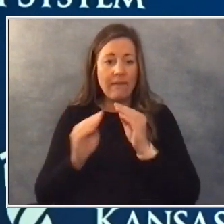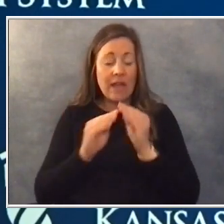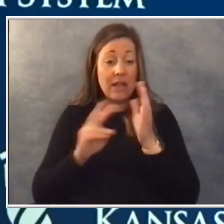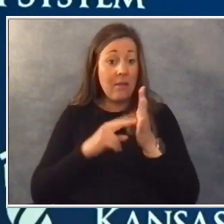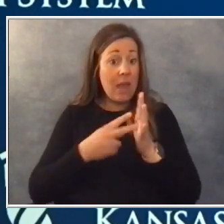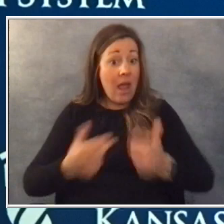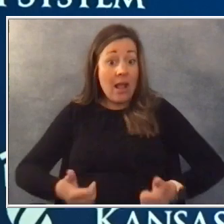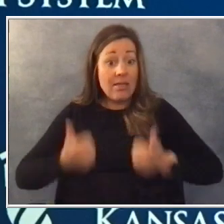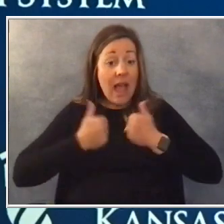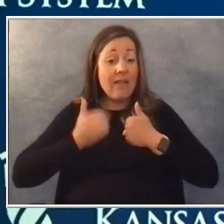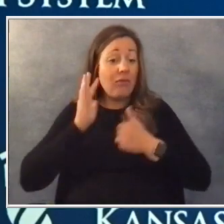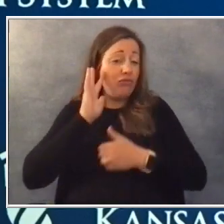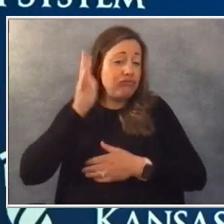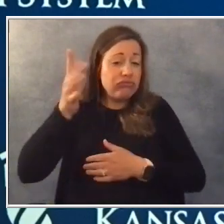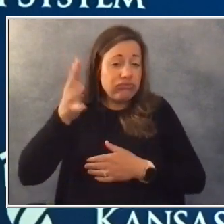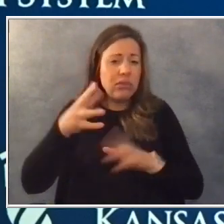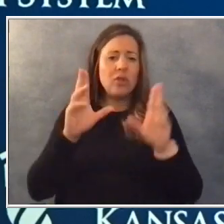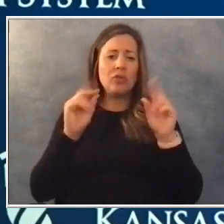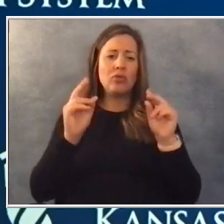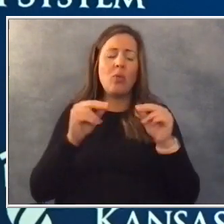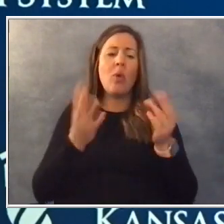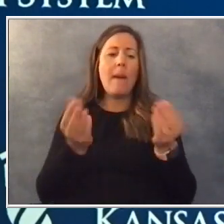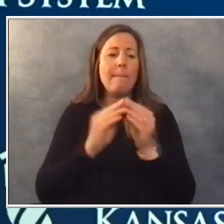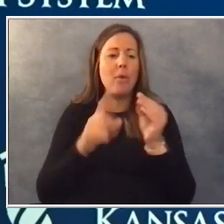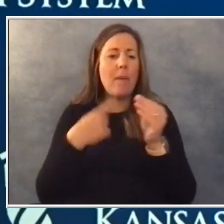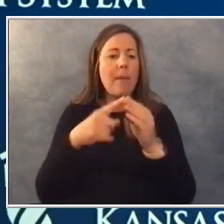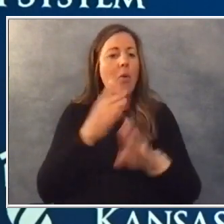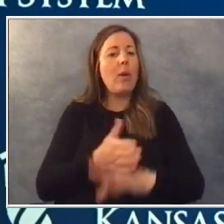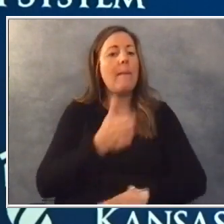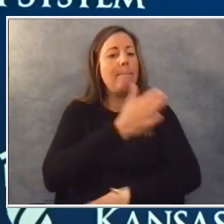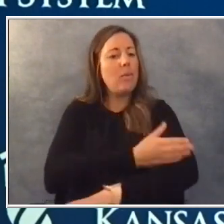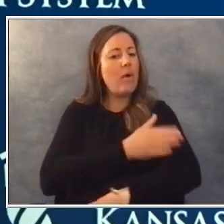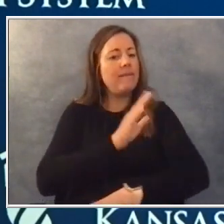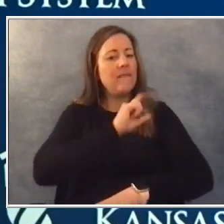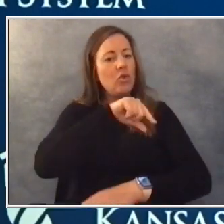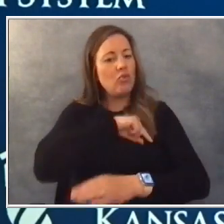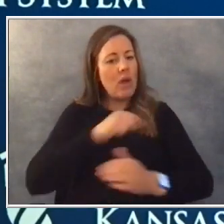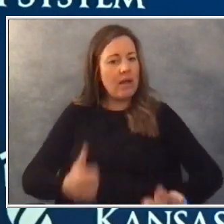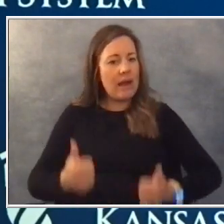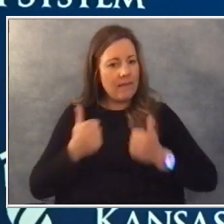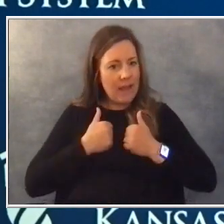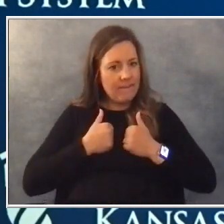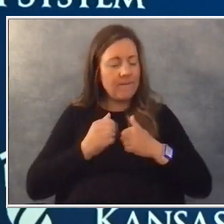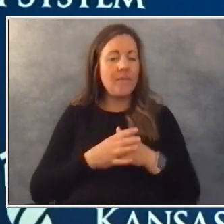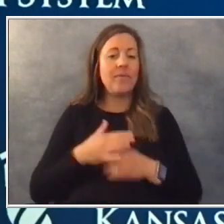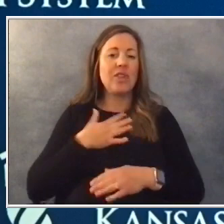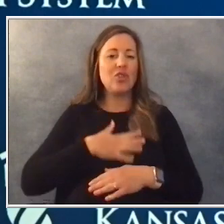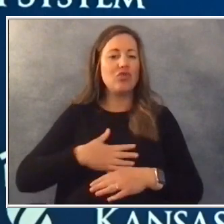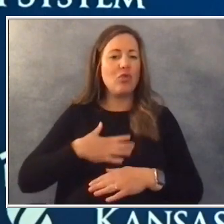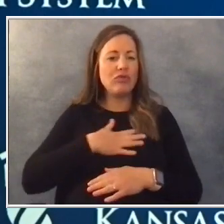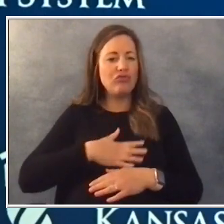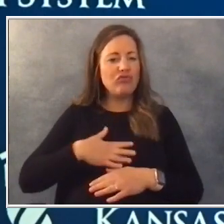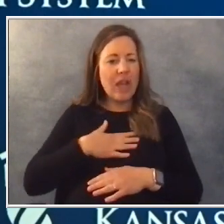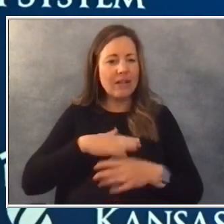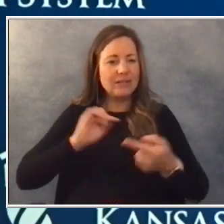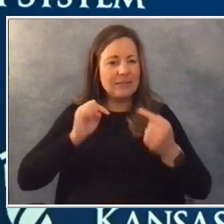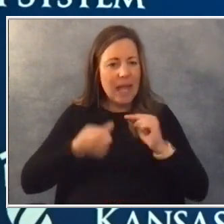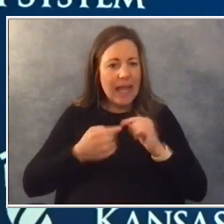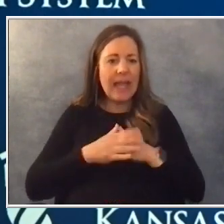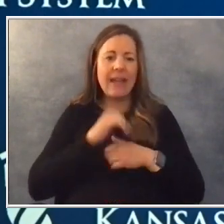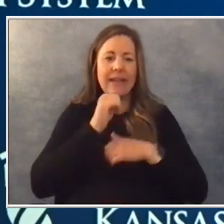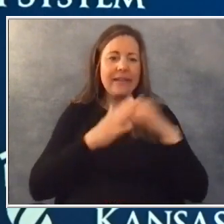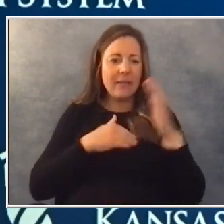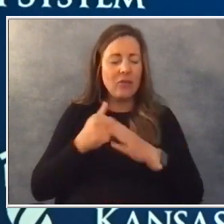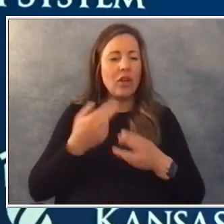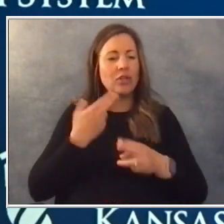to improve the quality of life. So the key classic symptoms are chest discomfort and shortness of breath. But there's a lot of